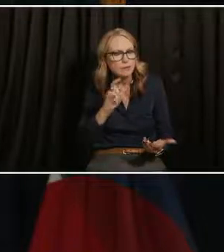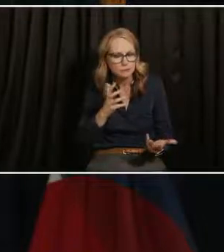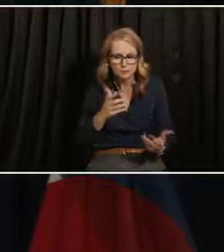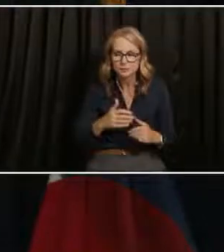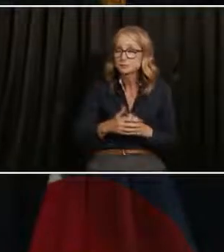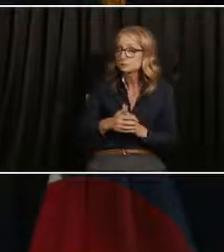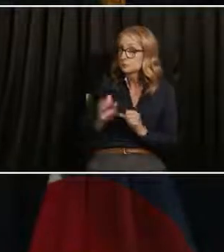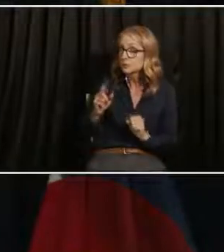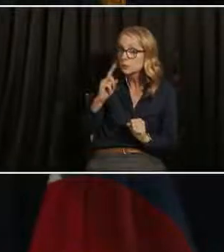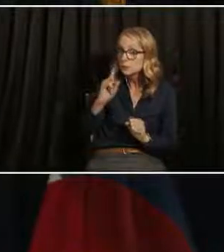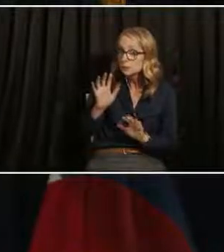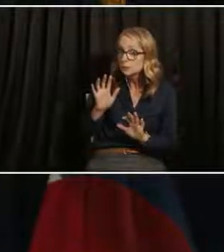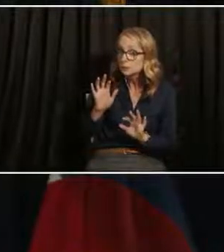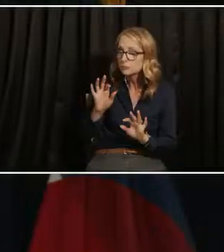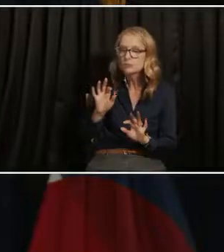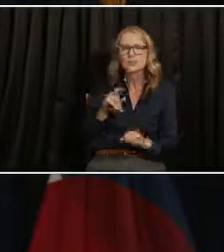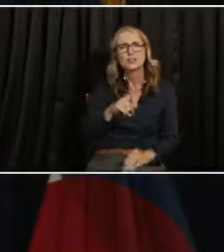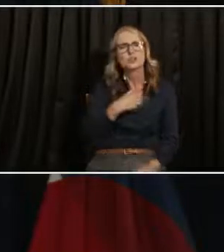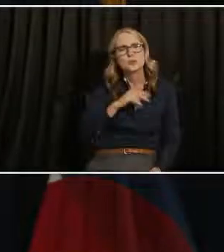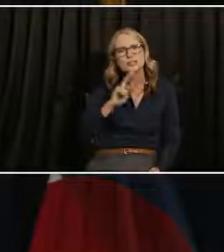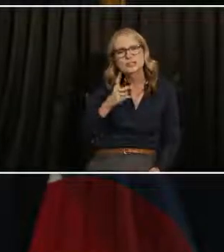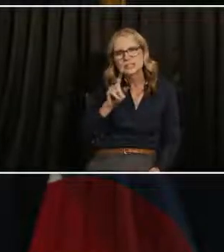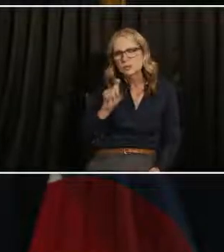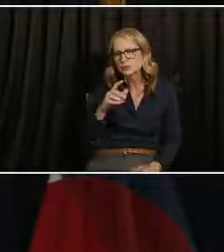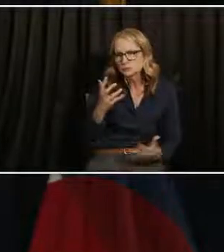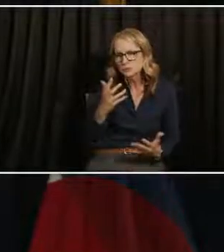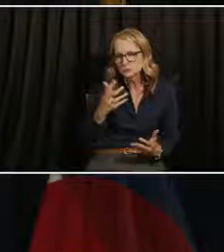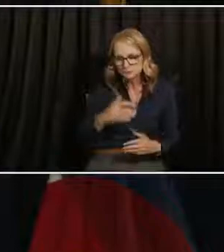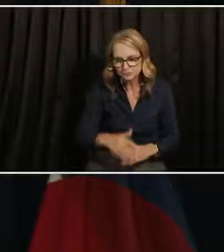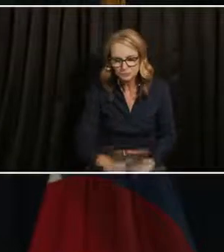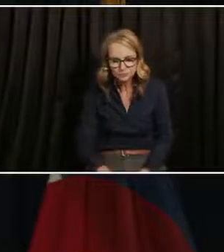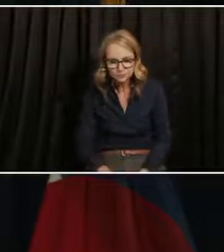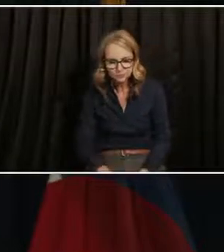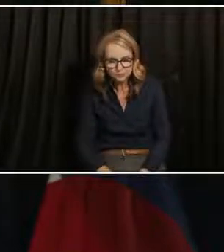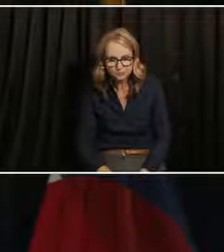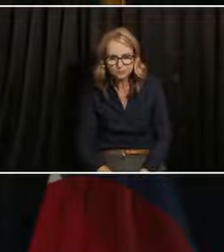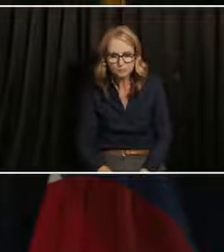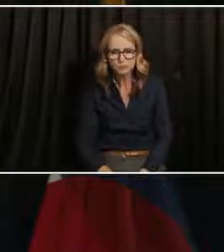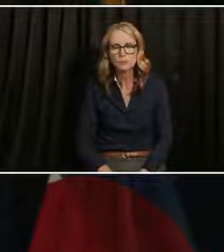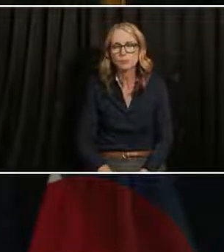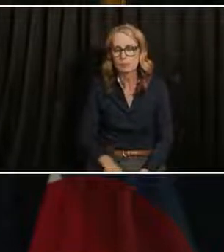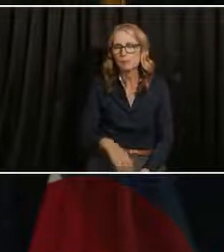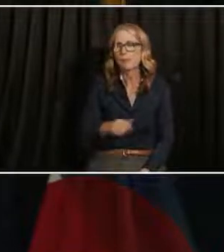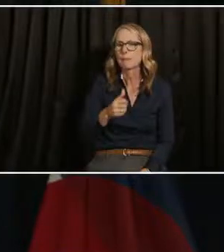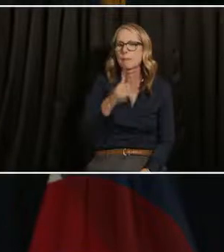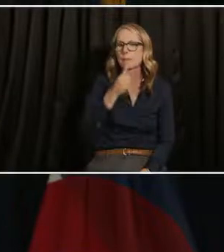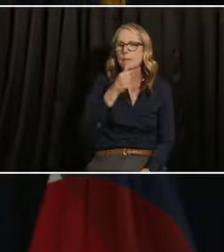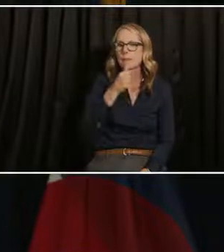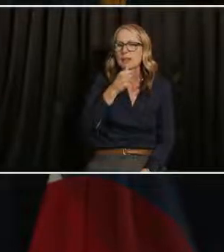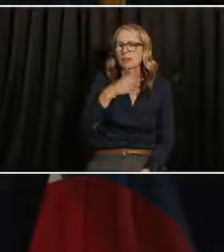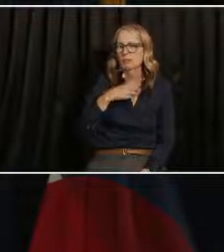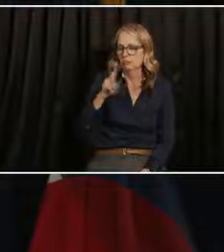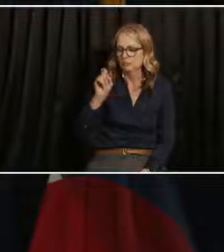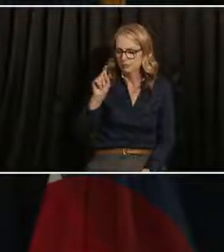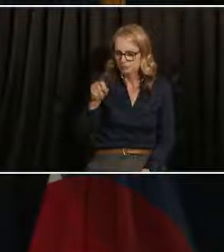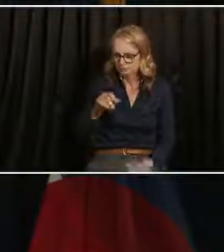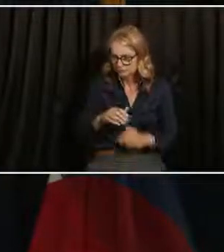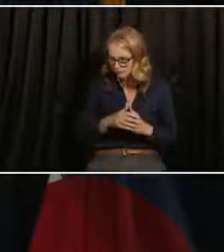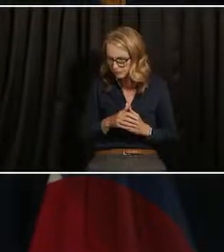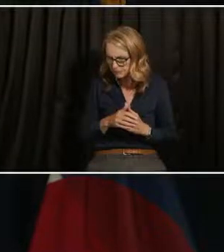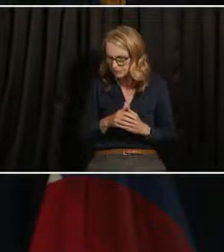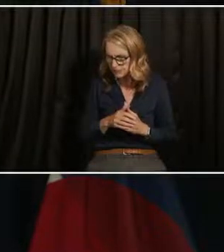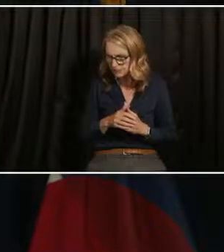Okay, can you hear me? Yes, well, I think you had a second question too. What was your second question? Yes. Yep, the second question was about how the state